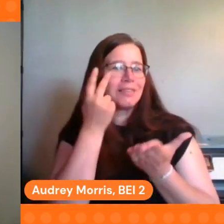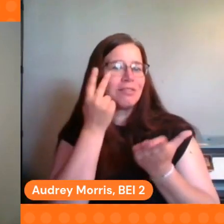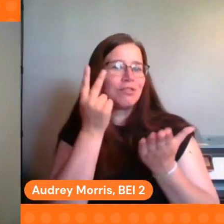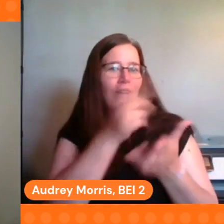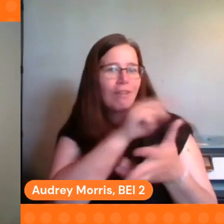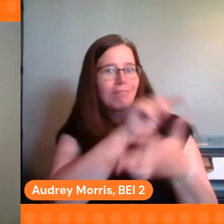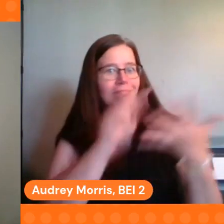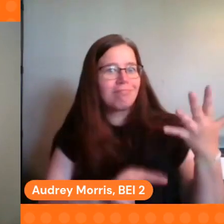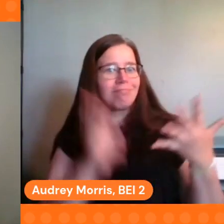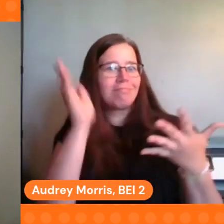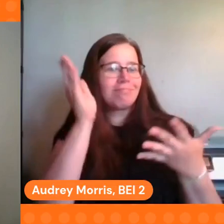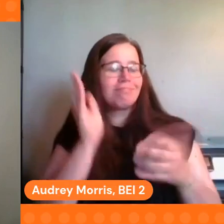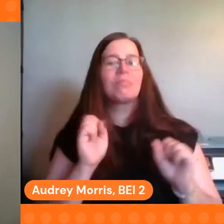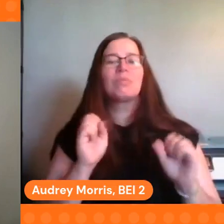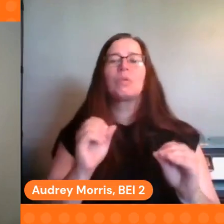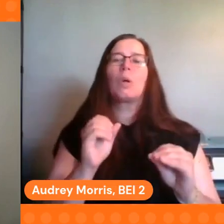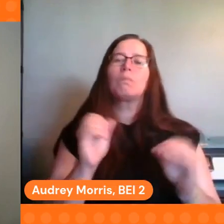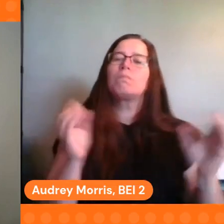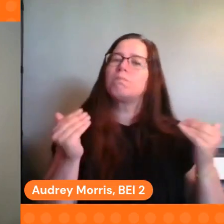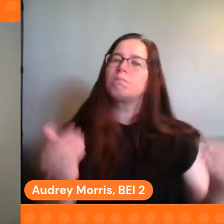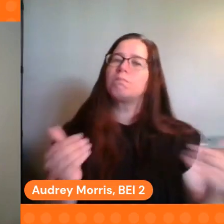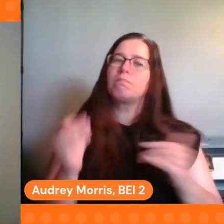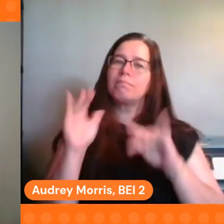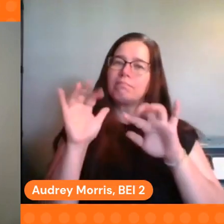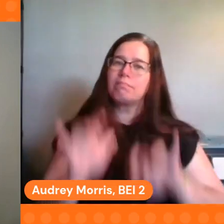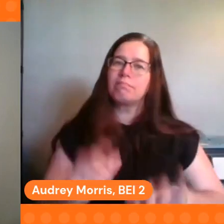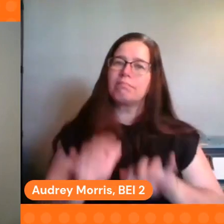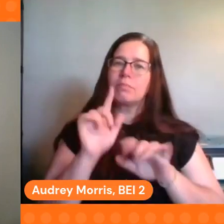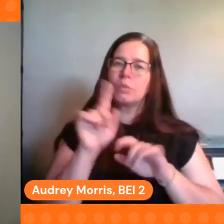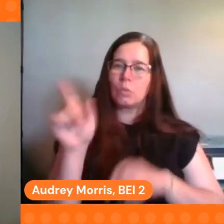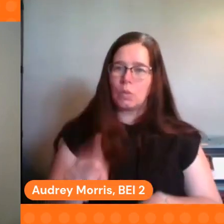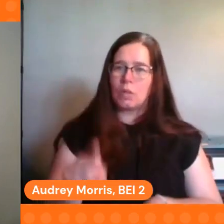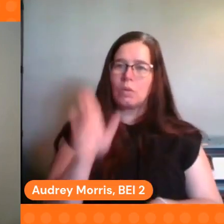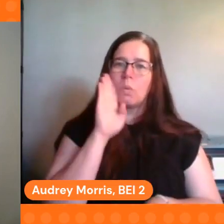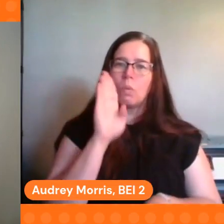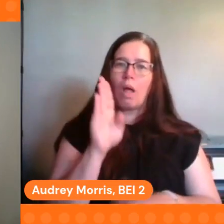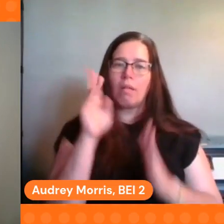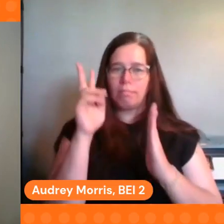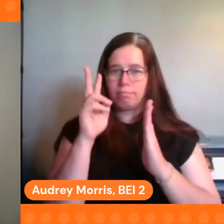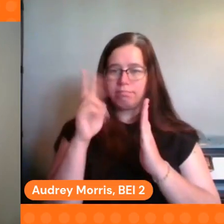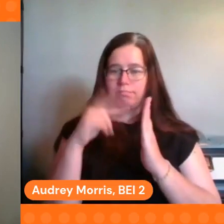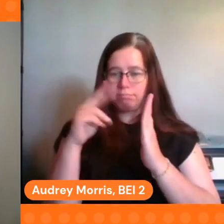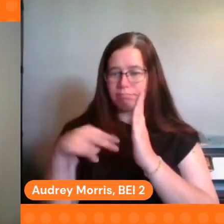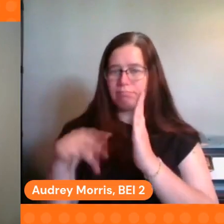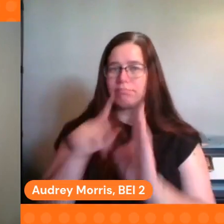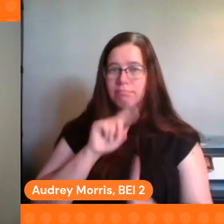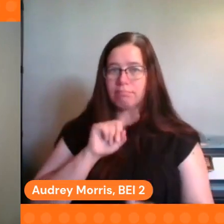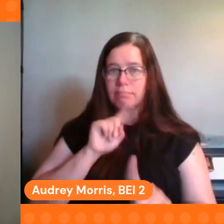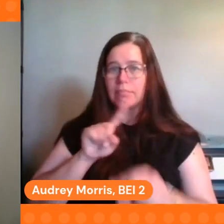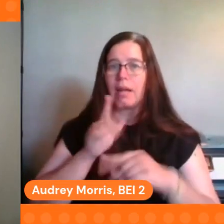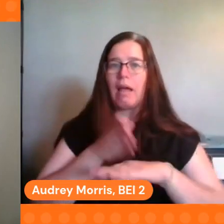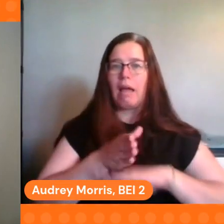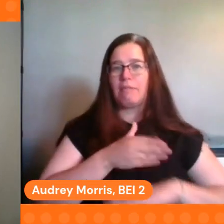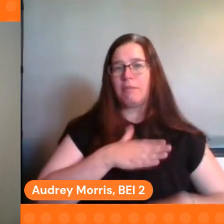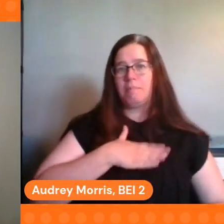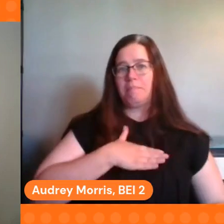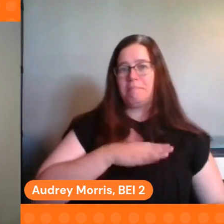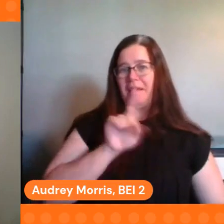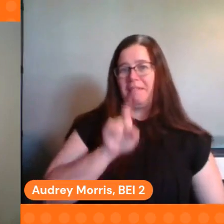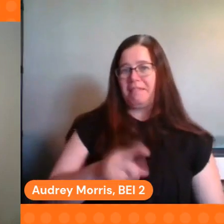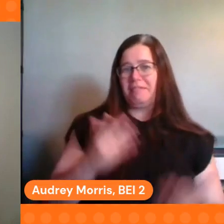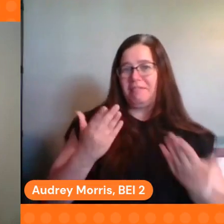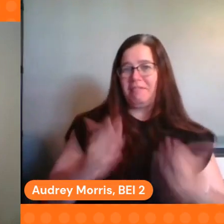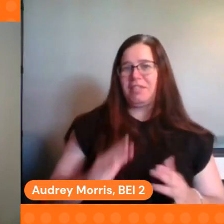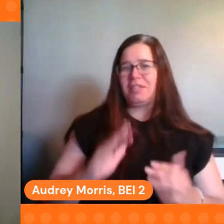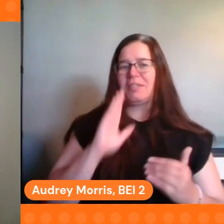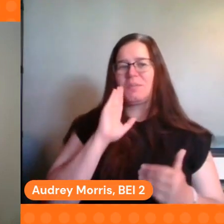you to ask your questions in the chat, and we'll get to those after. Once I ask my questions, we have a bit of discussion